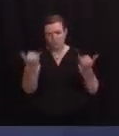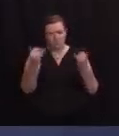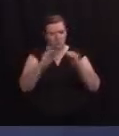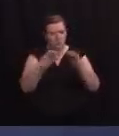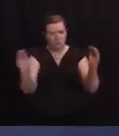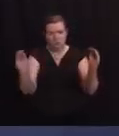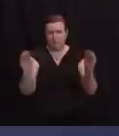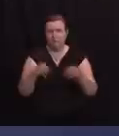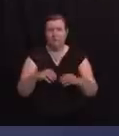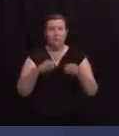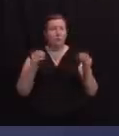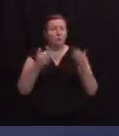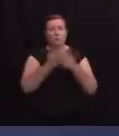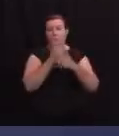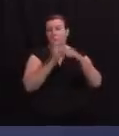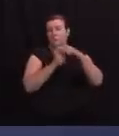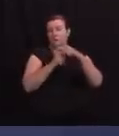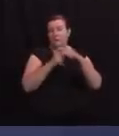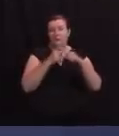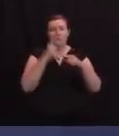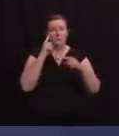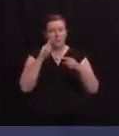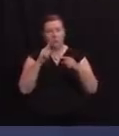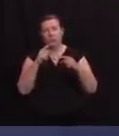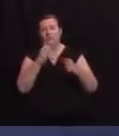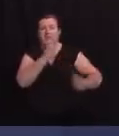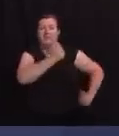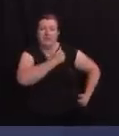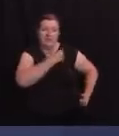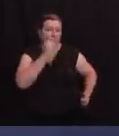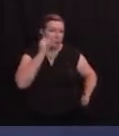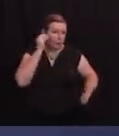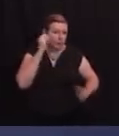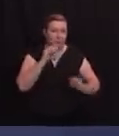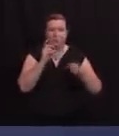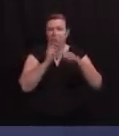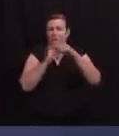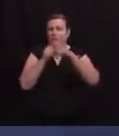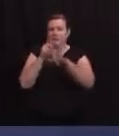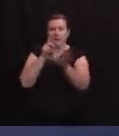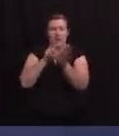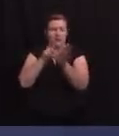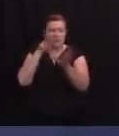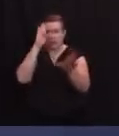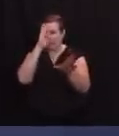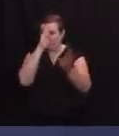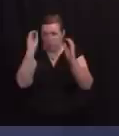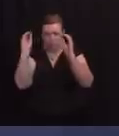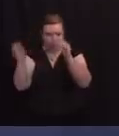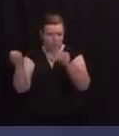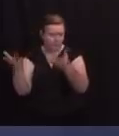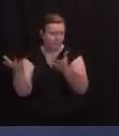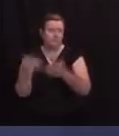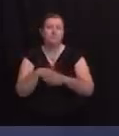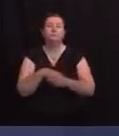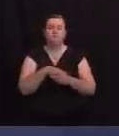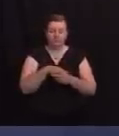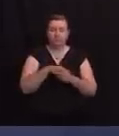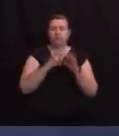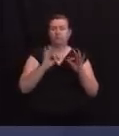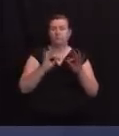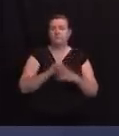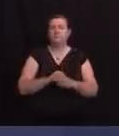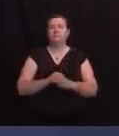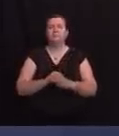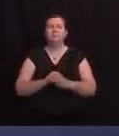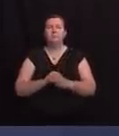our residents at the veterans' homes, and no new cases among our patients in our psychiatric hospitals. The governor shared